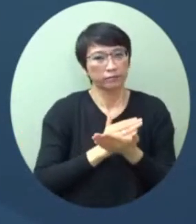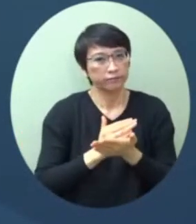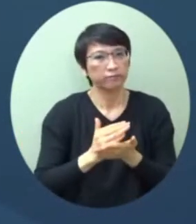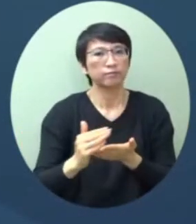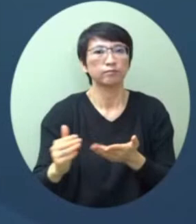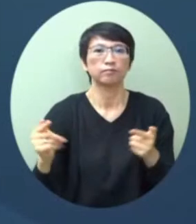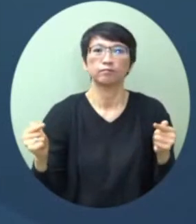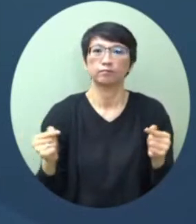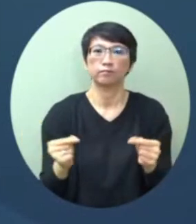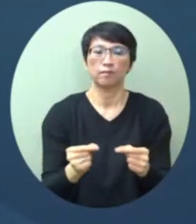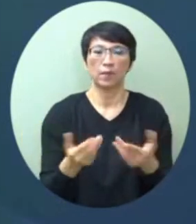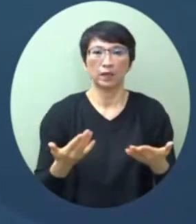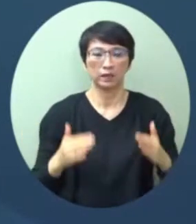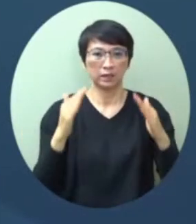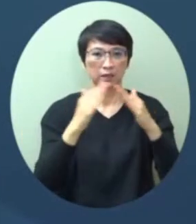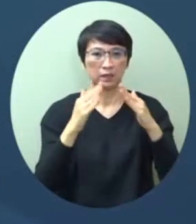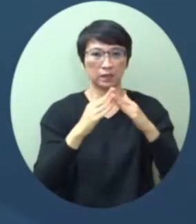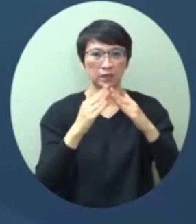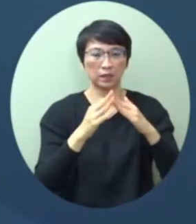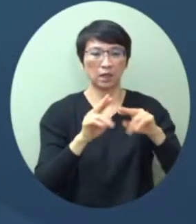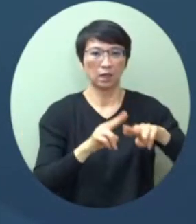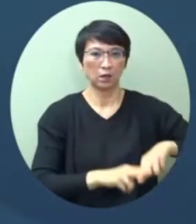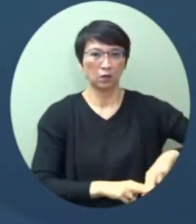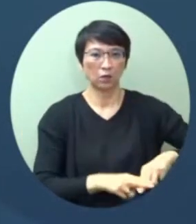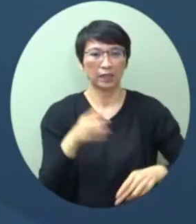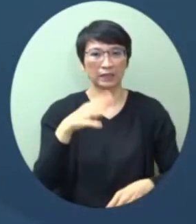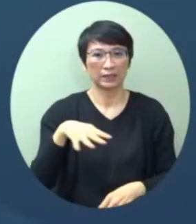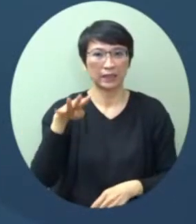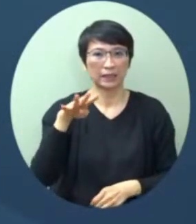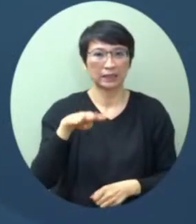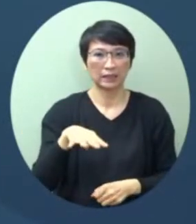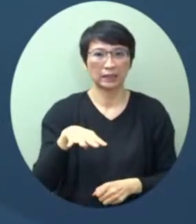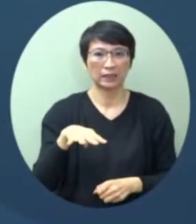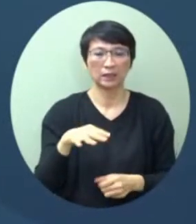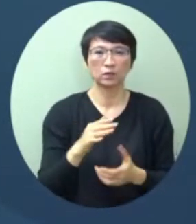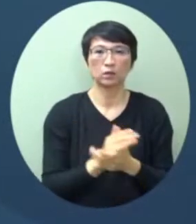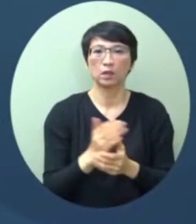allay the anxiety on the part of the public.